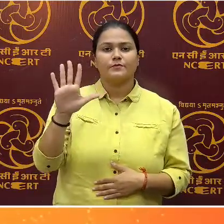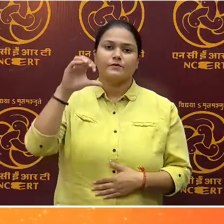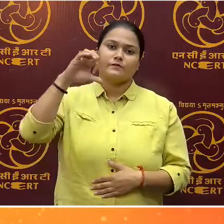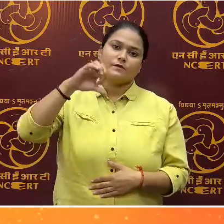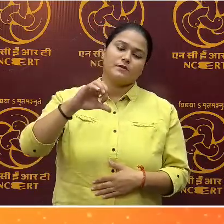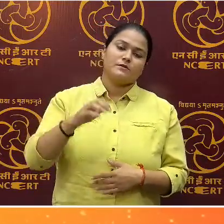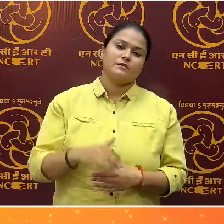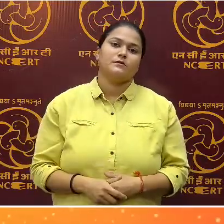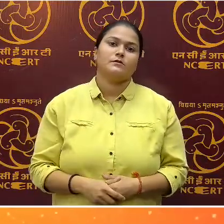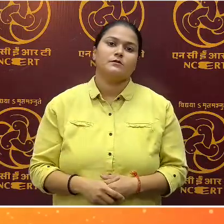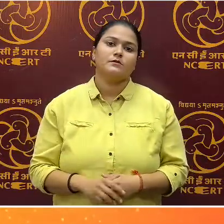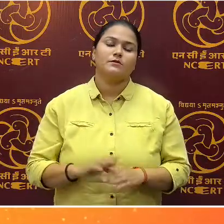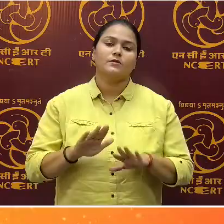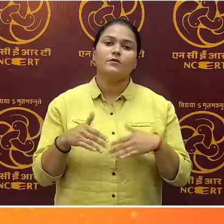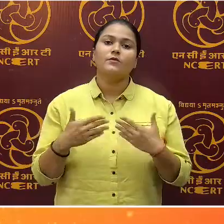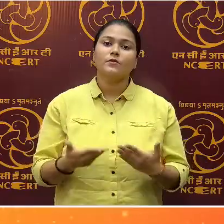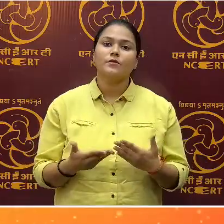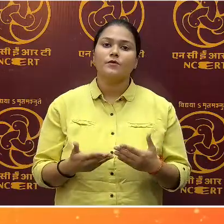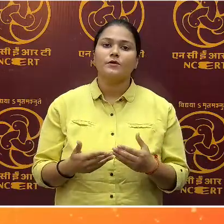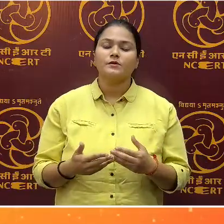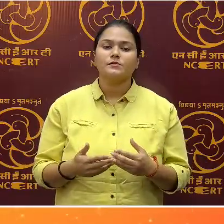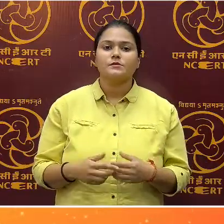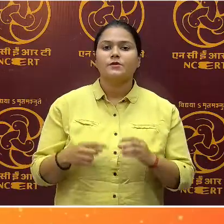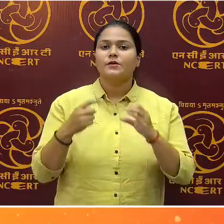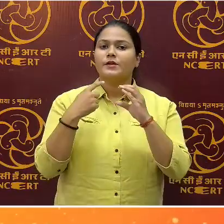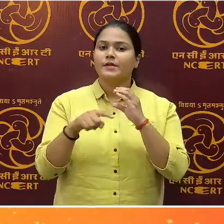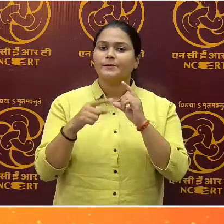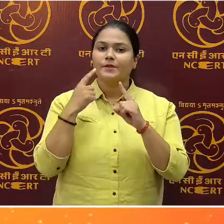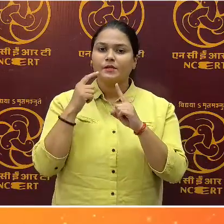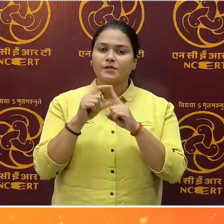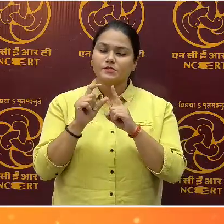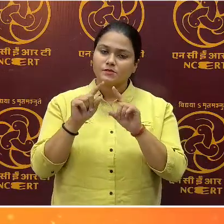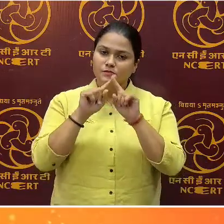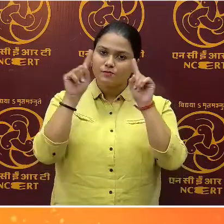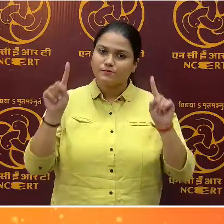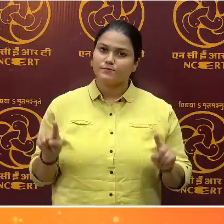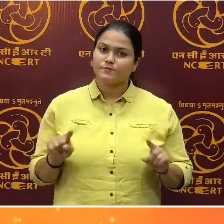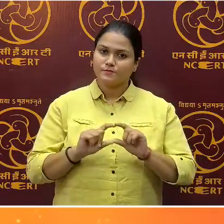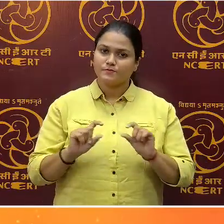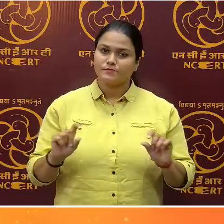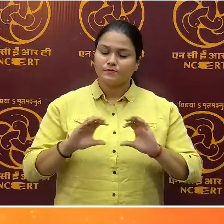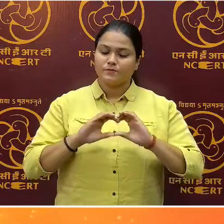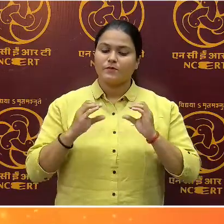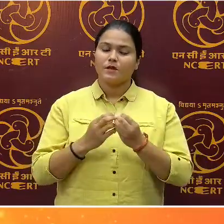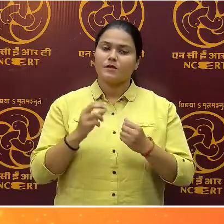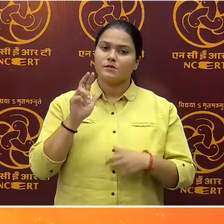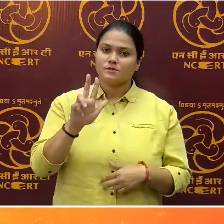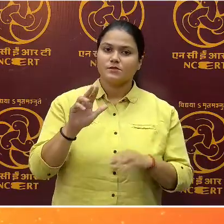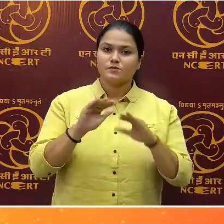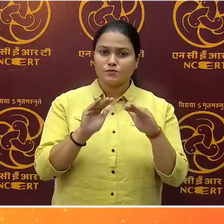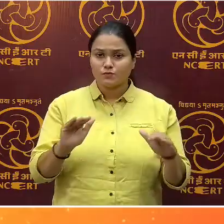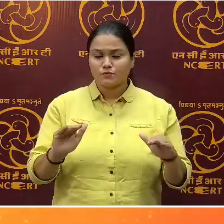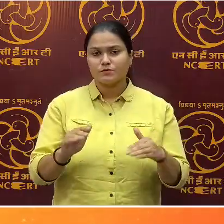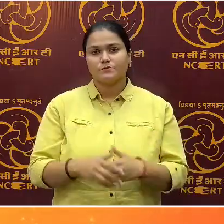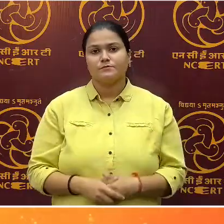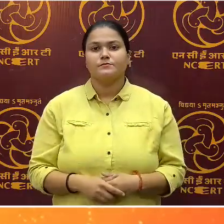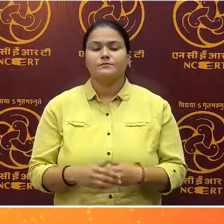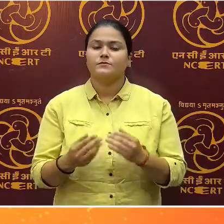8800440559. Also, you can write us mail on the dedicated mail ID for class 8 students, and ID is